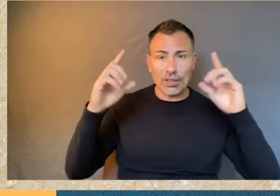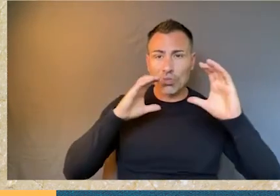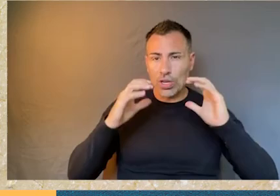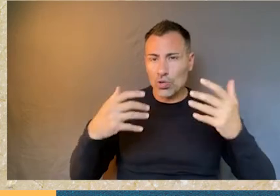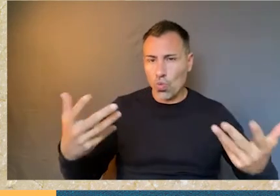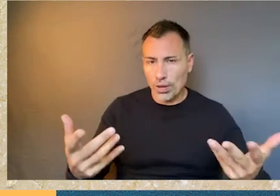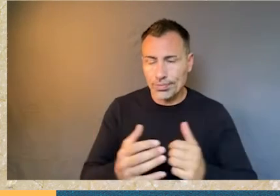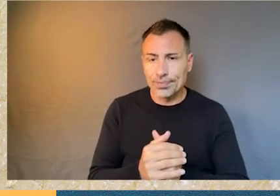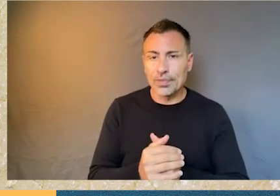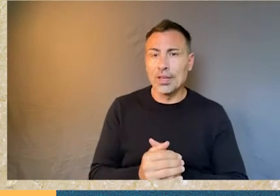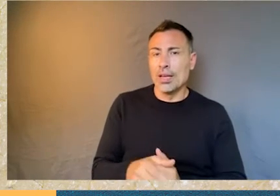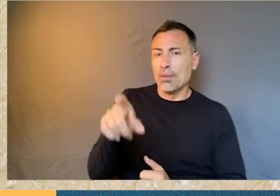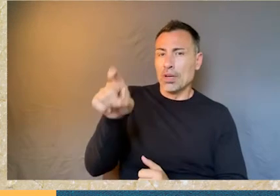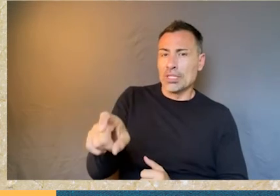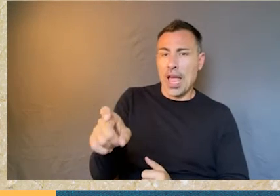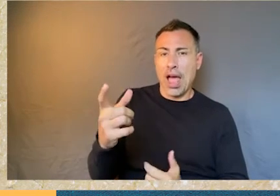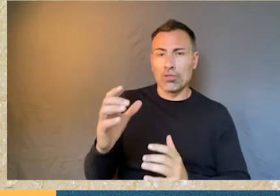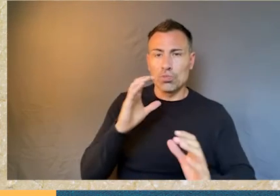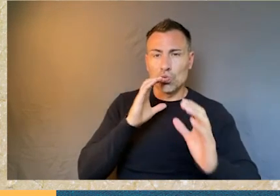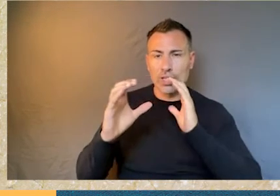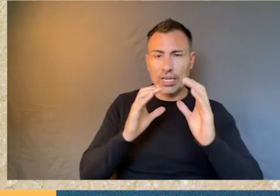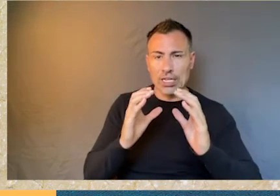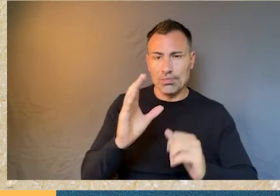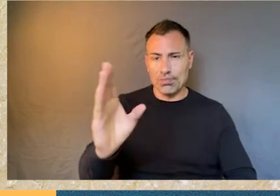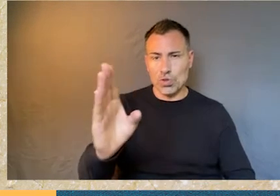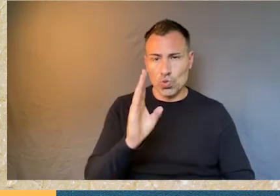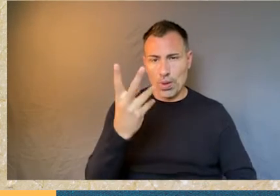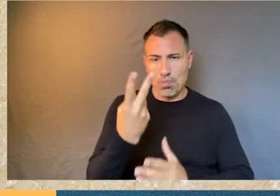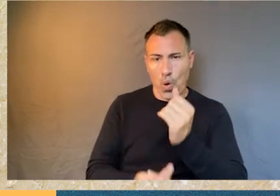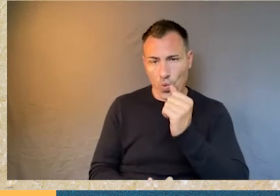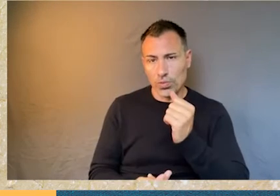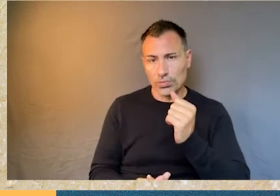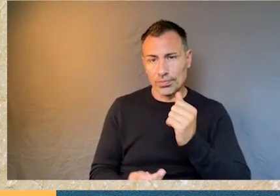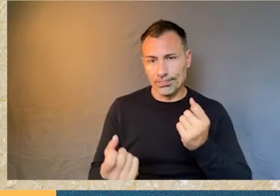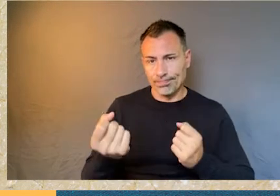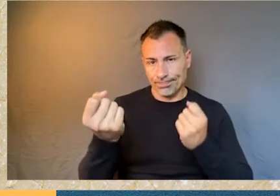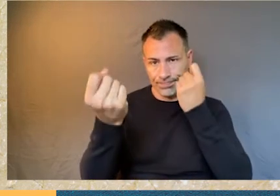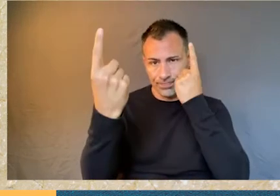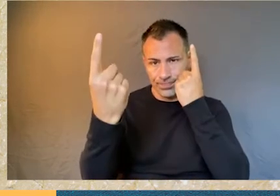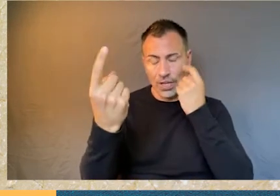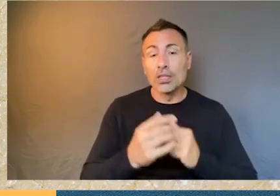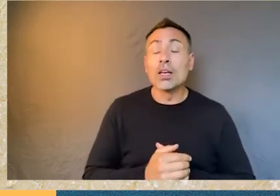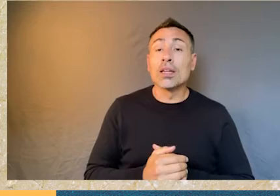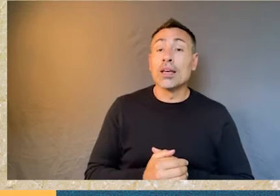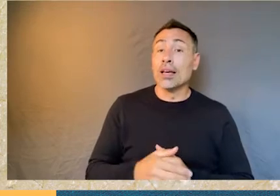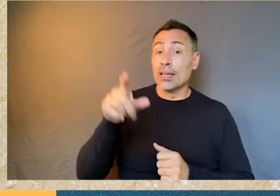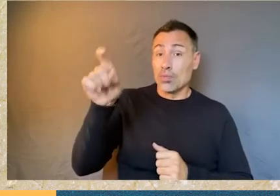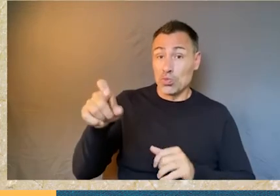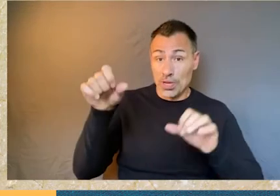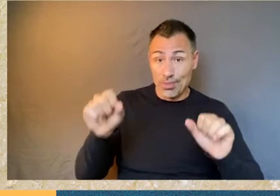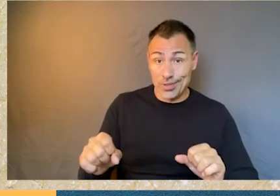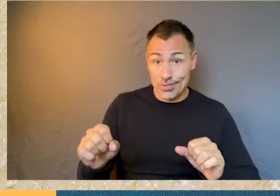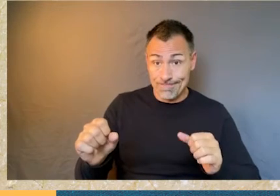the accommodation must provide two-way communication. The person with the disability must be able to both receive